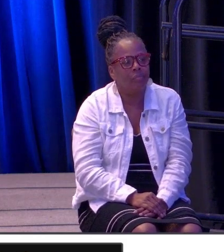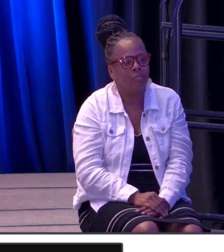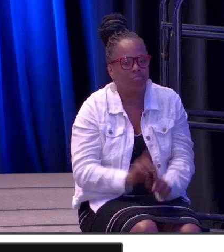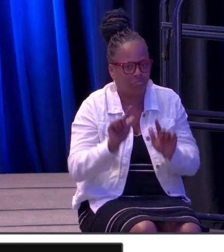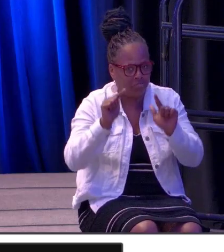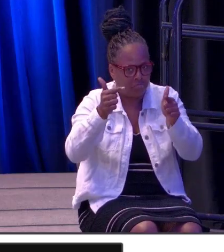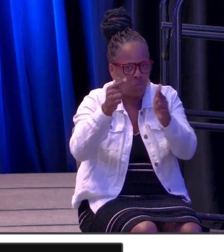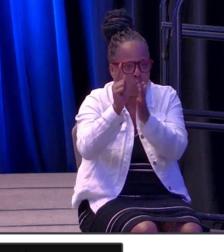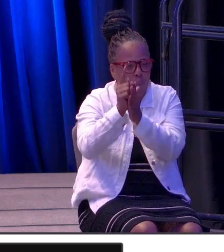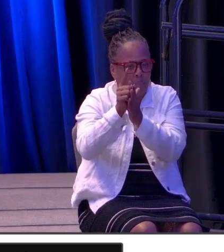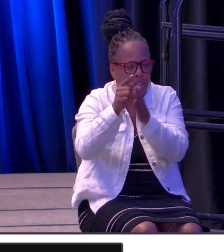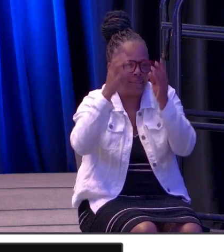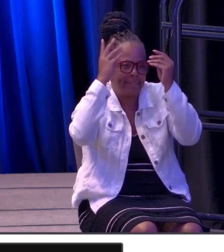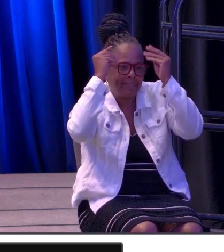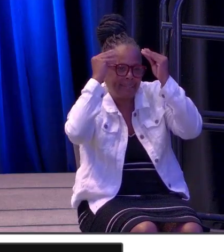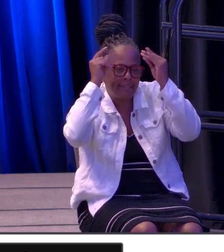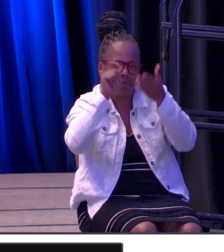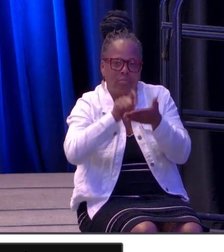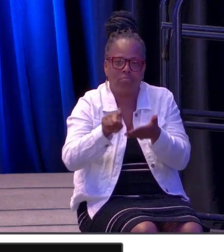got